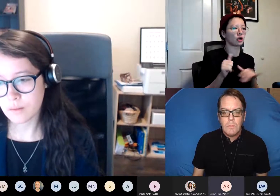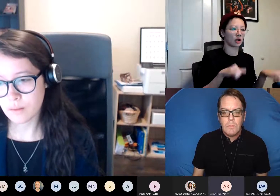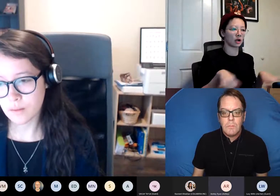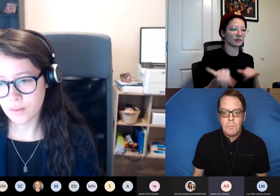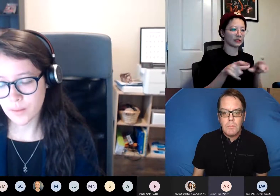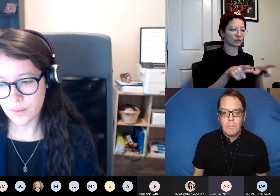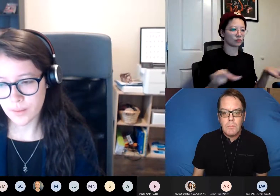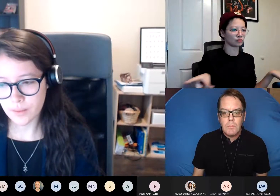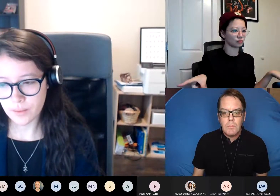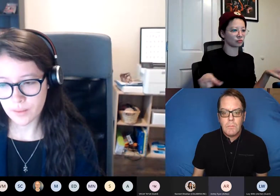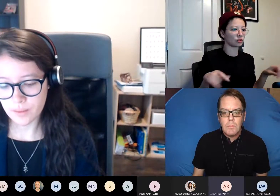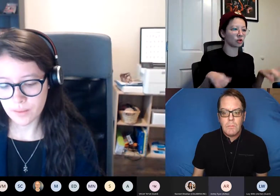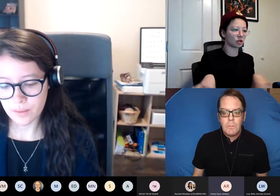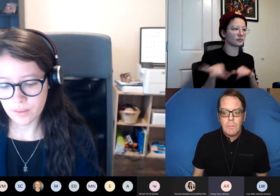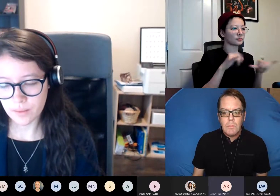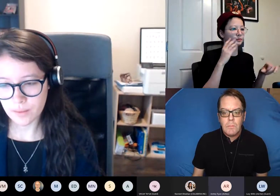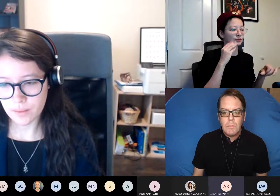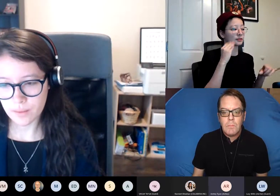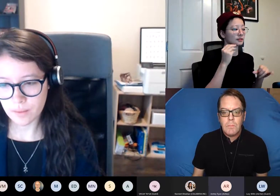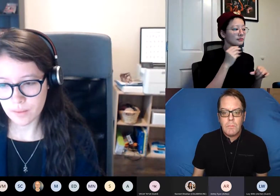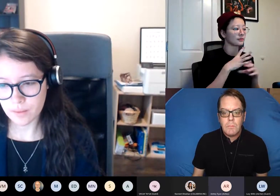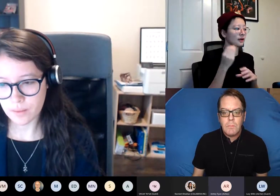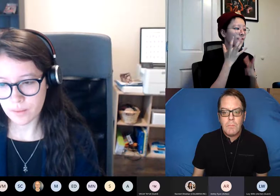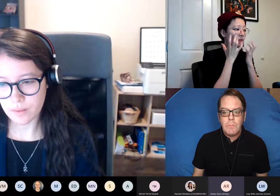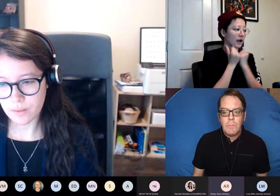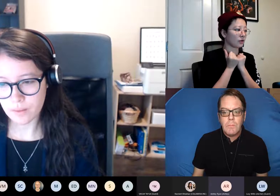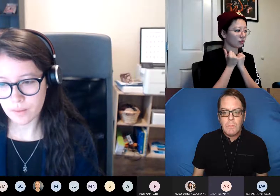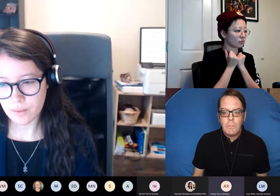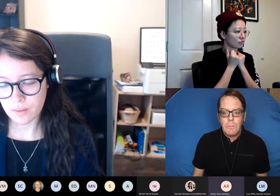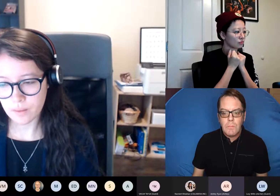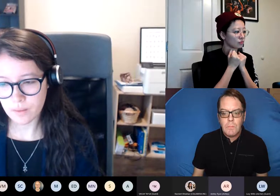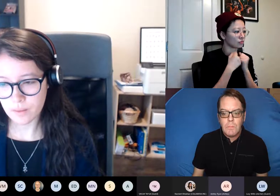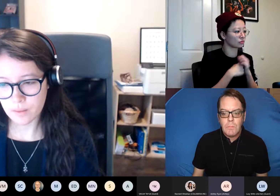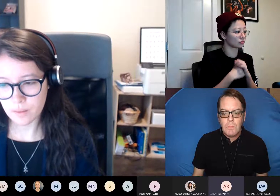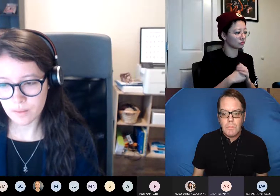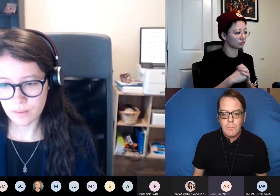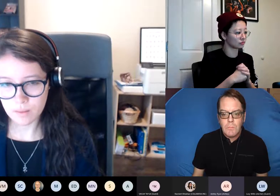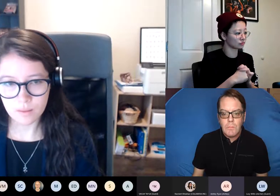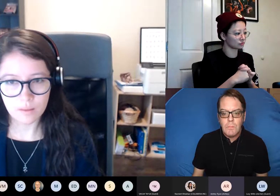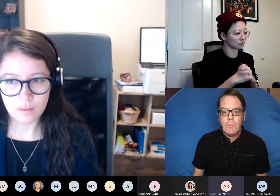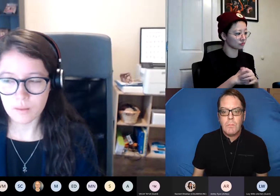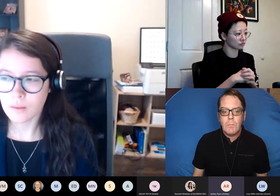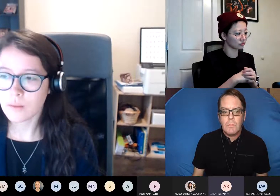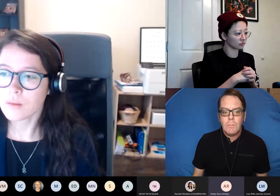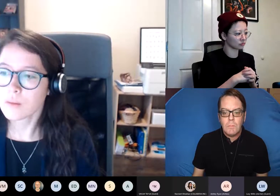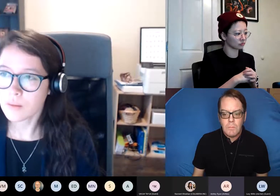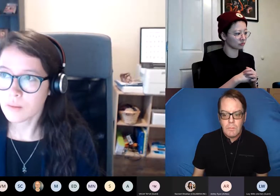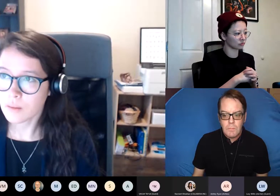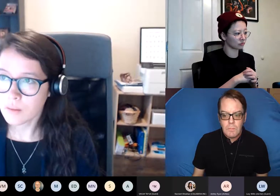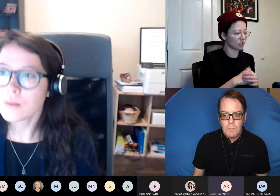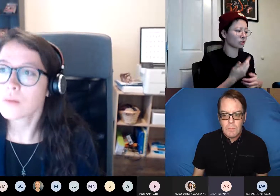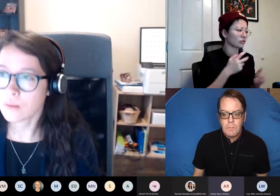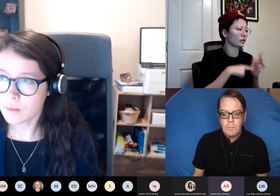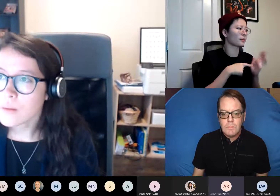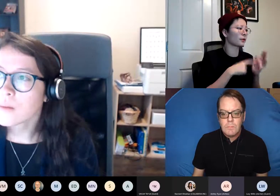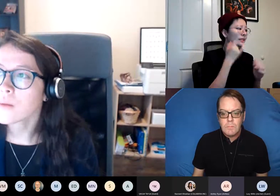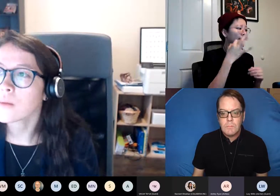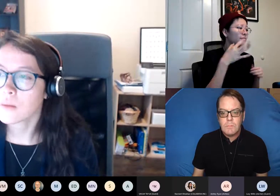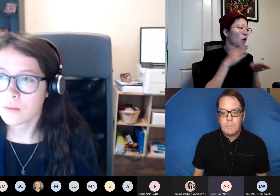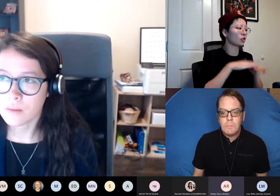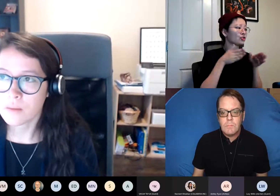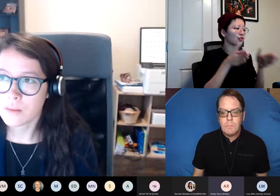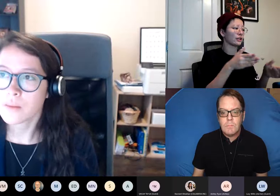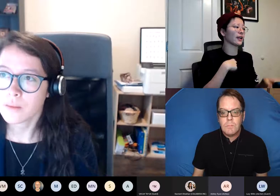And so with the deaf community, we share a common language, we share common experiences, and we share the